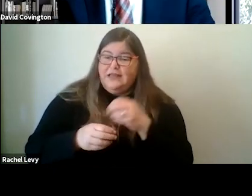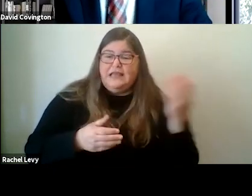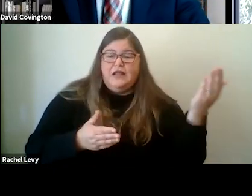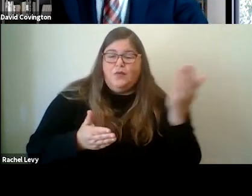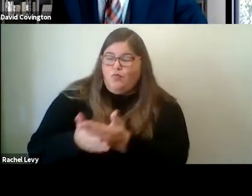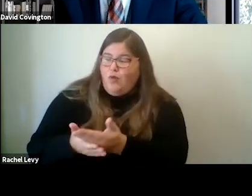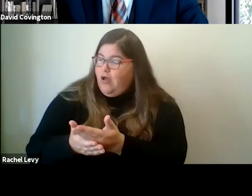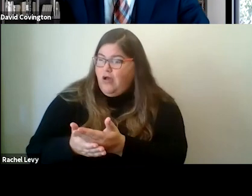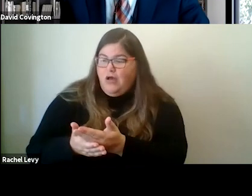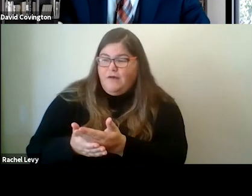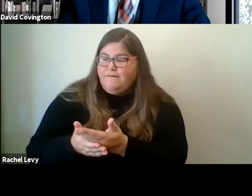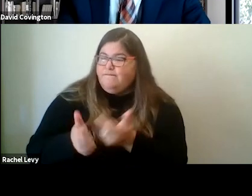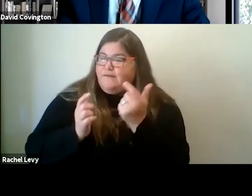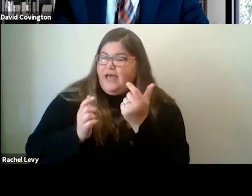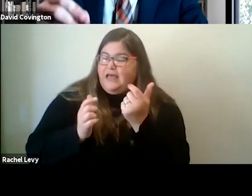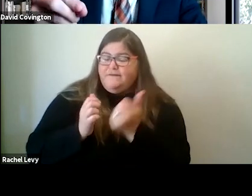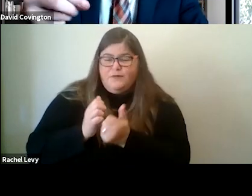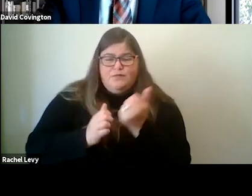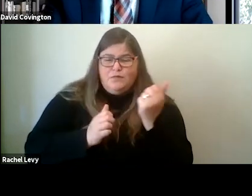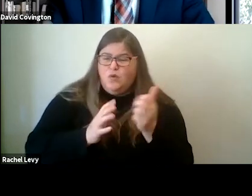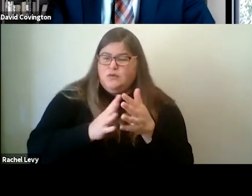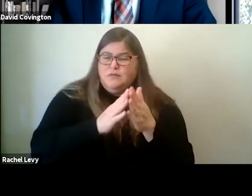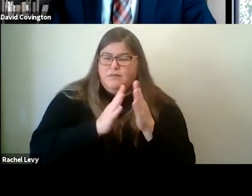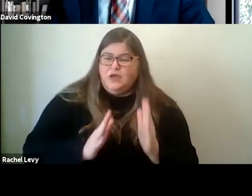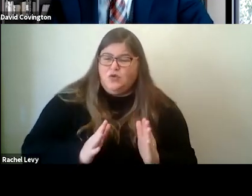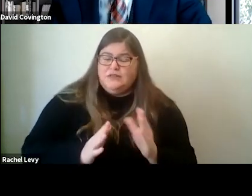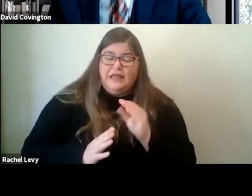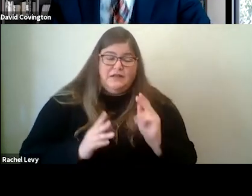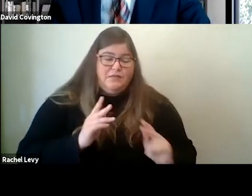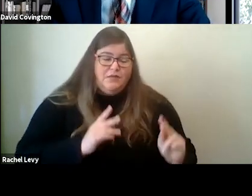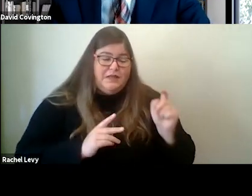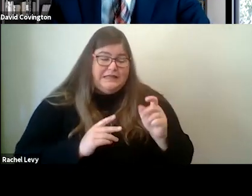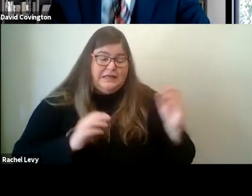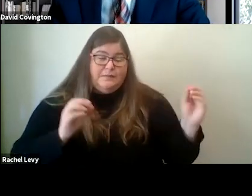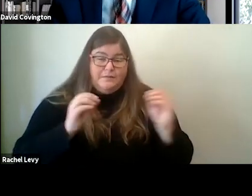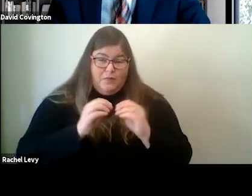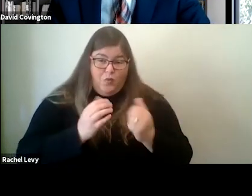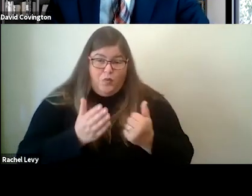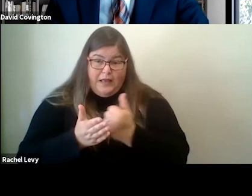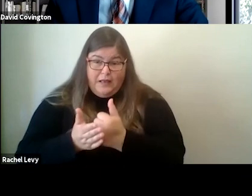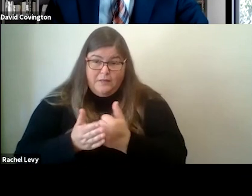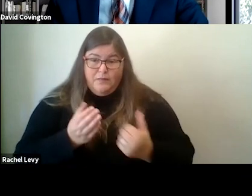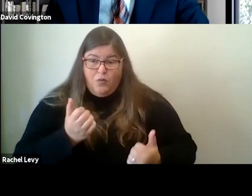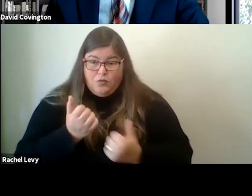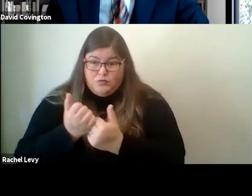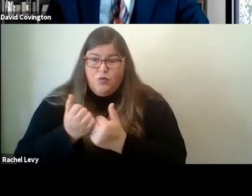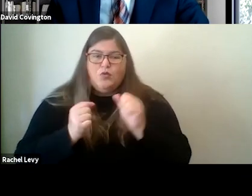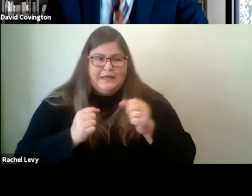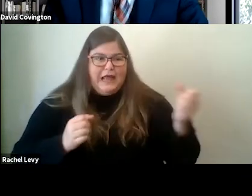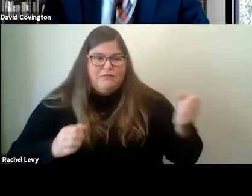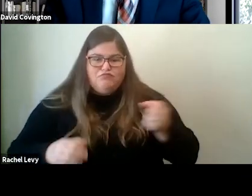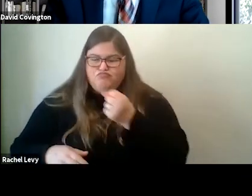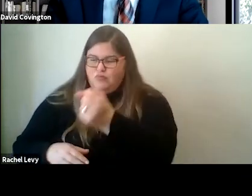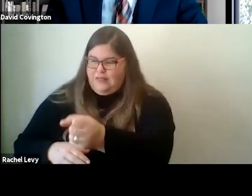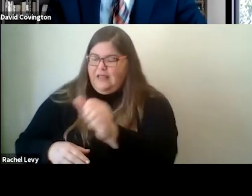majority of Americans, and for those who need further help and support, that care can be available as well.